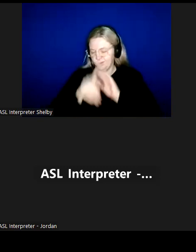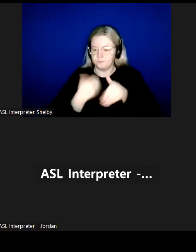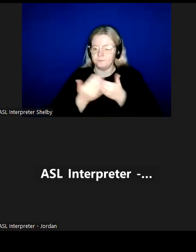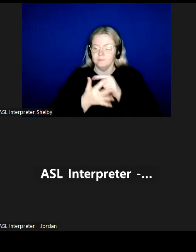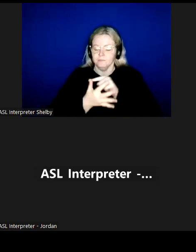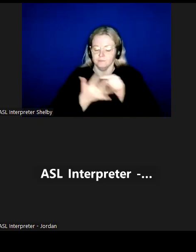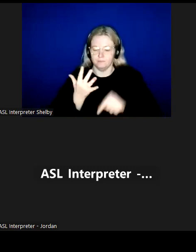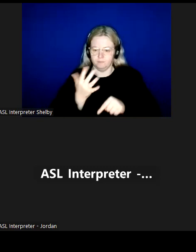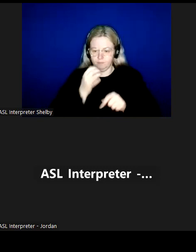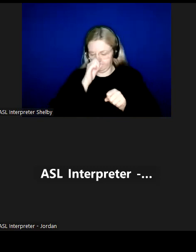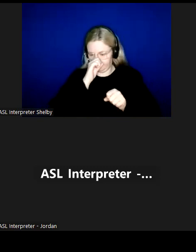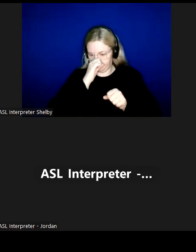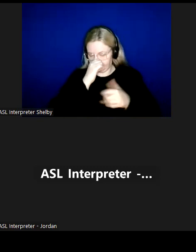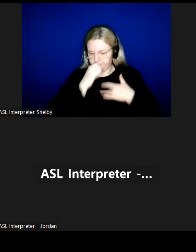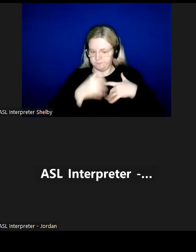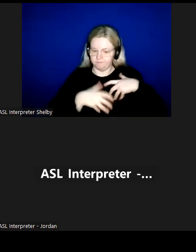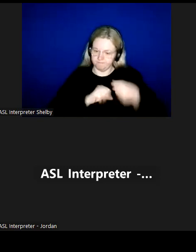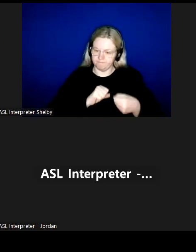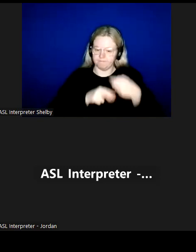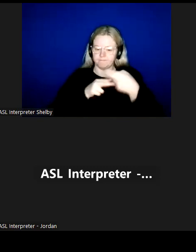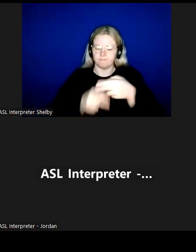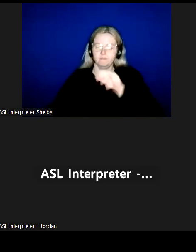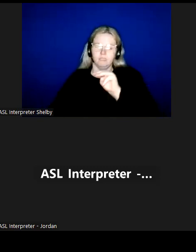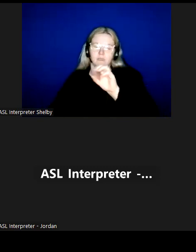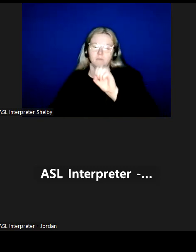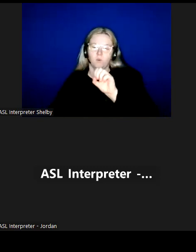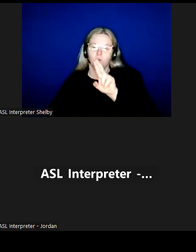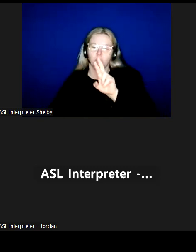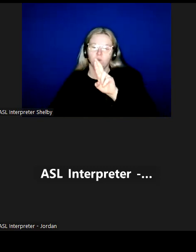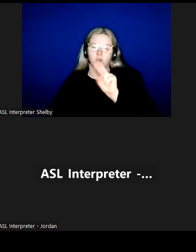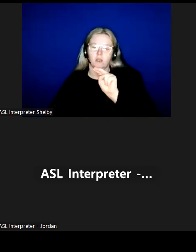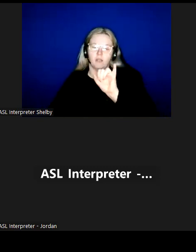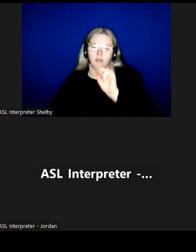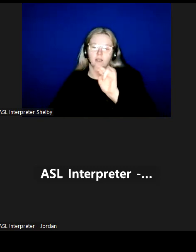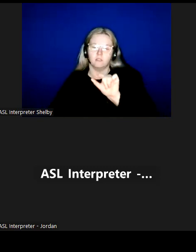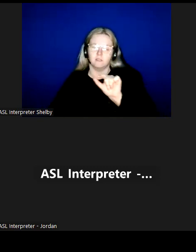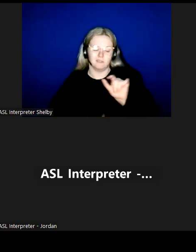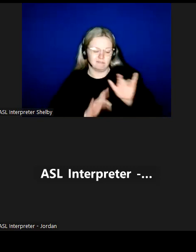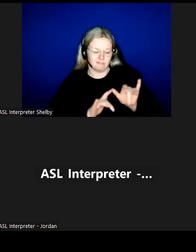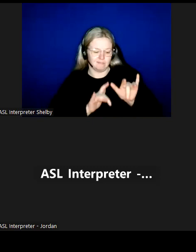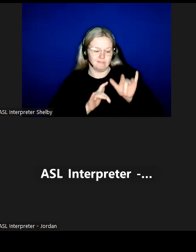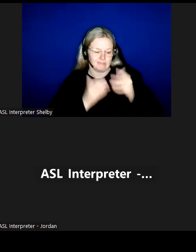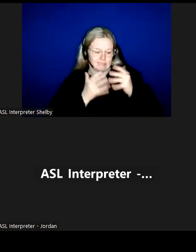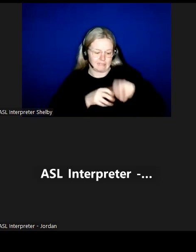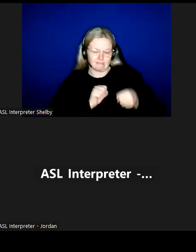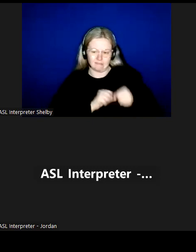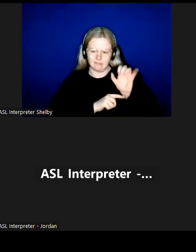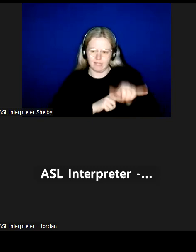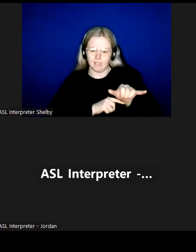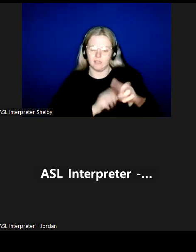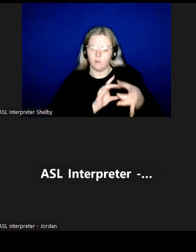sense of mourning and a sense of grief. And so while today's presentation is focused